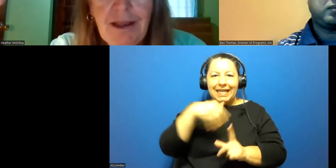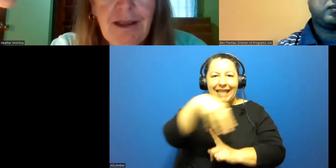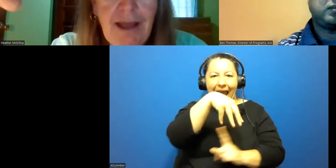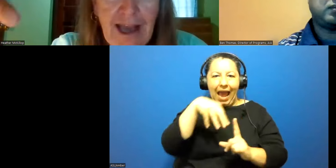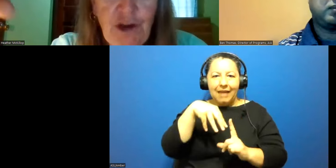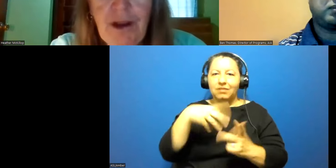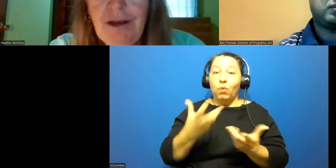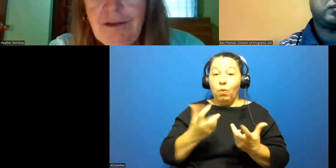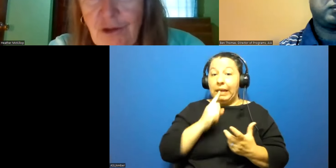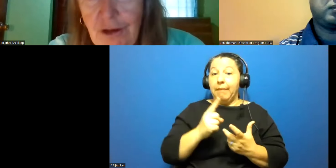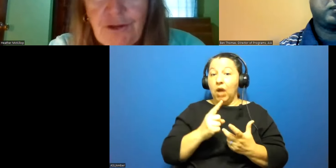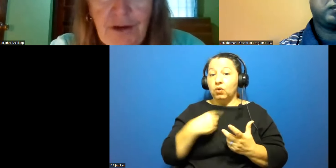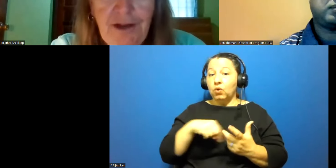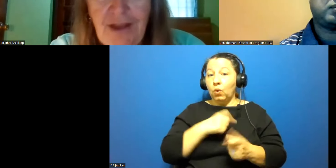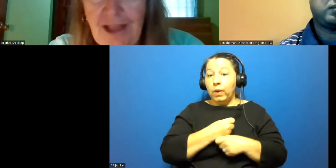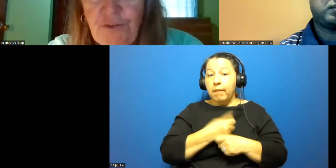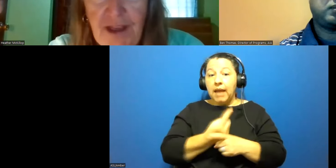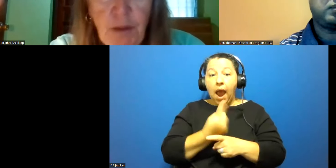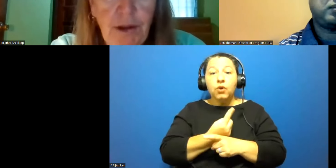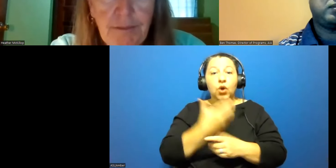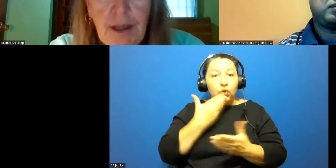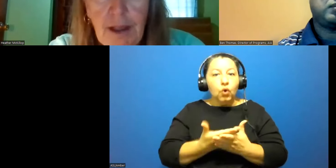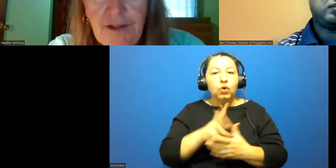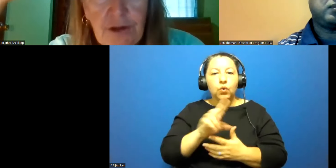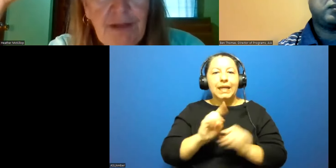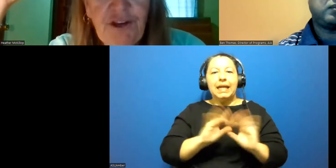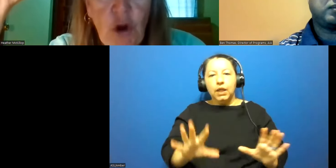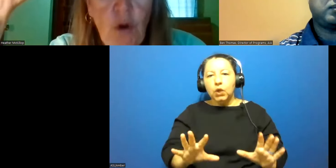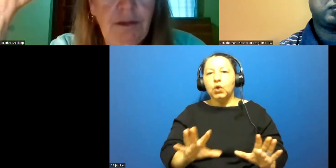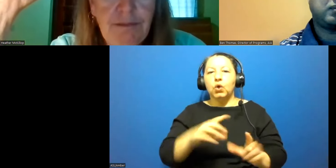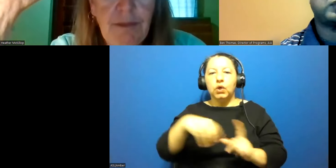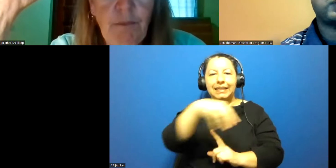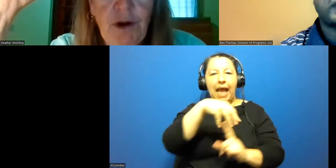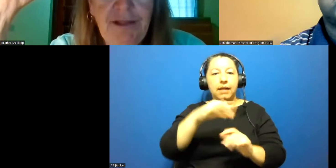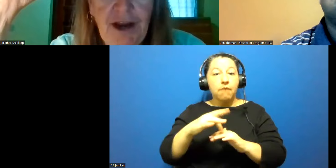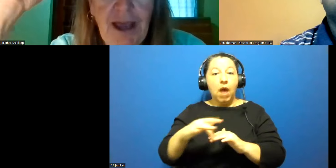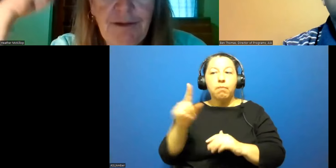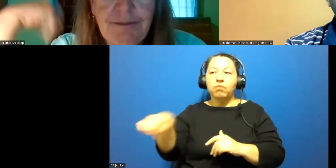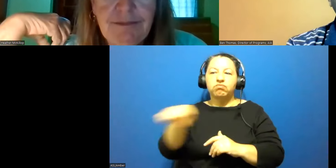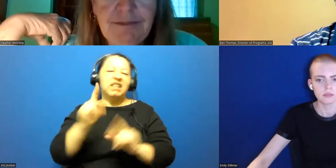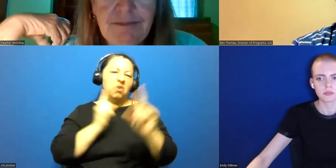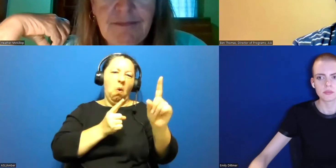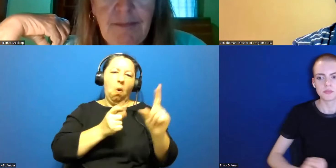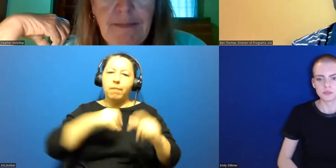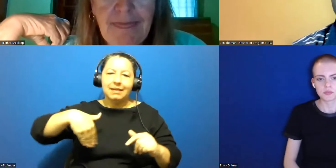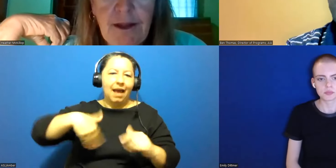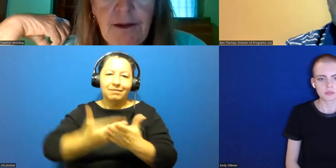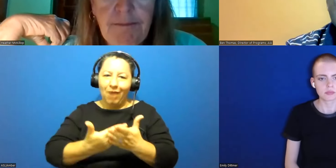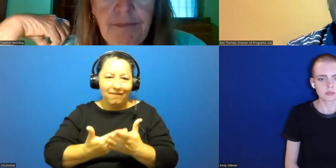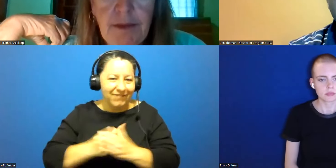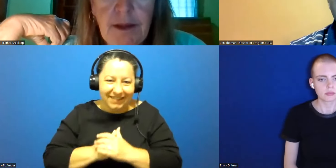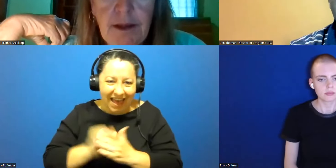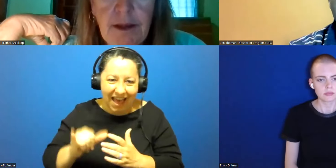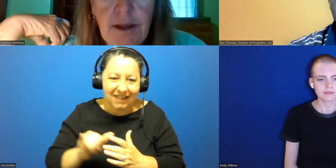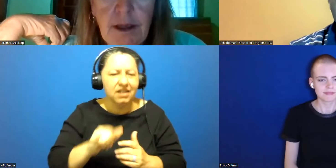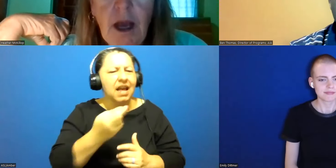make accurate, good 3D scans available. That's a goal, but we're not there yet. And Heather, can you mention the